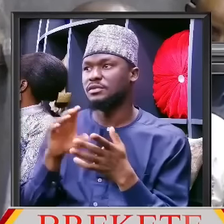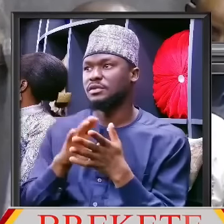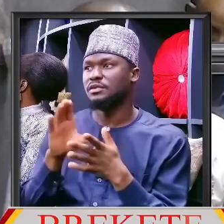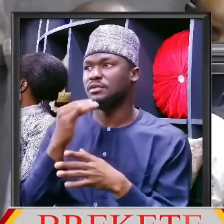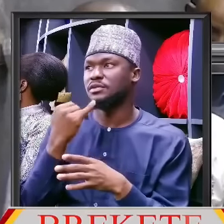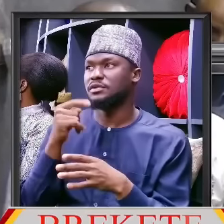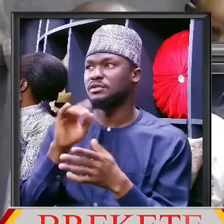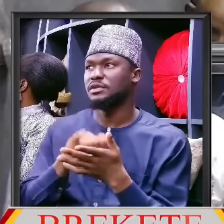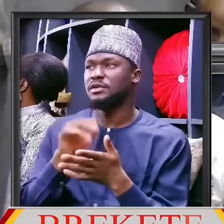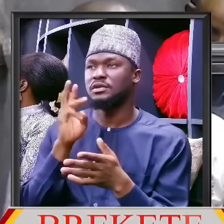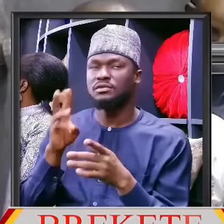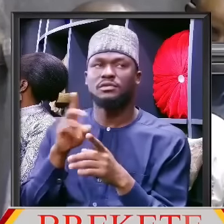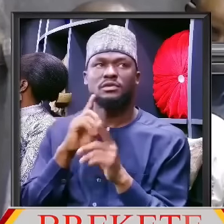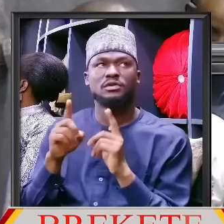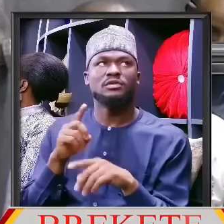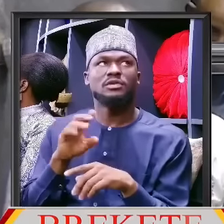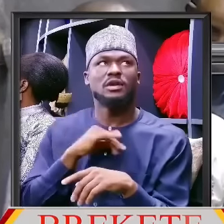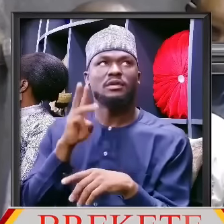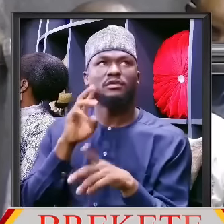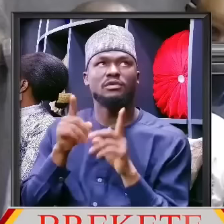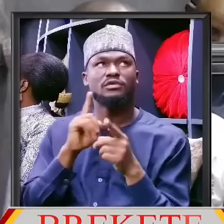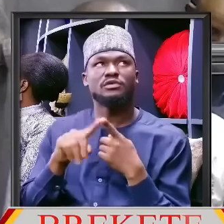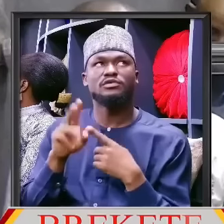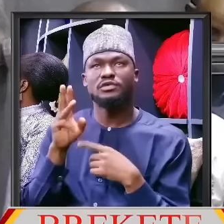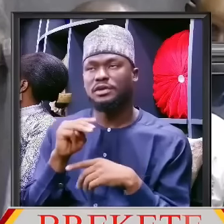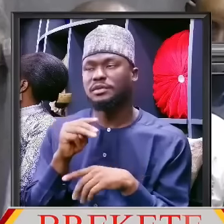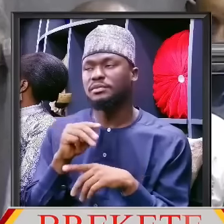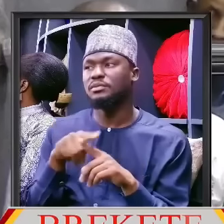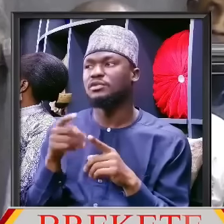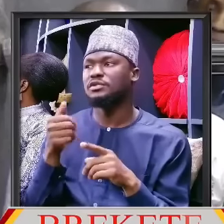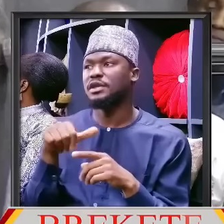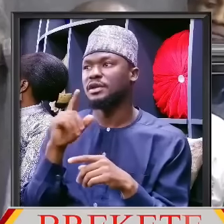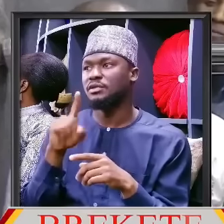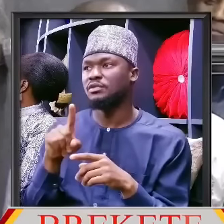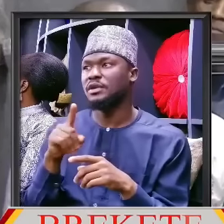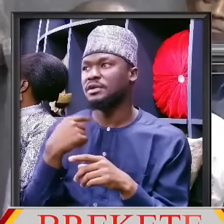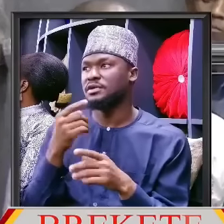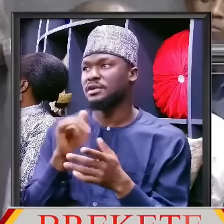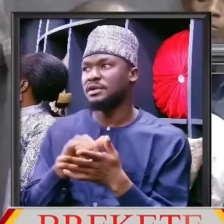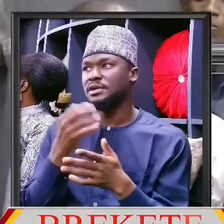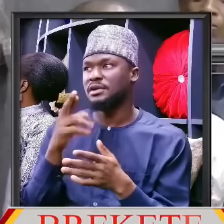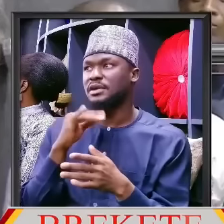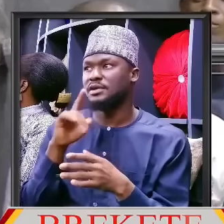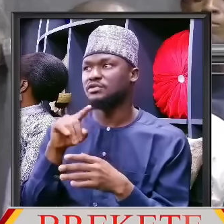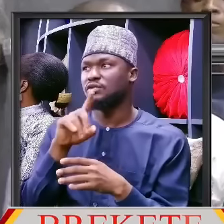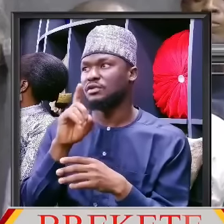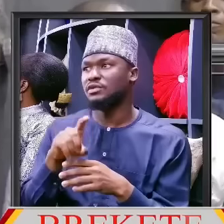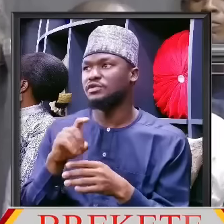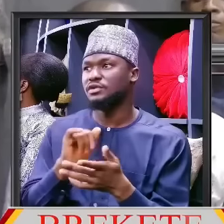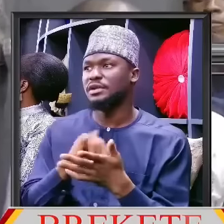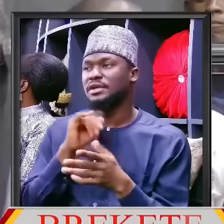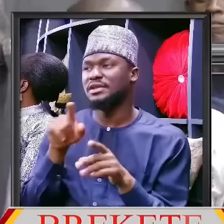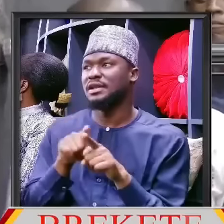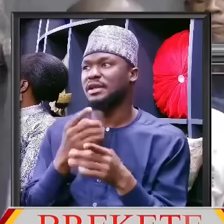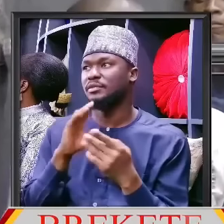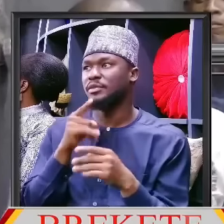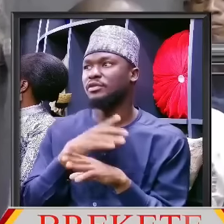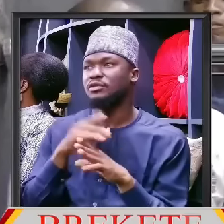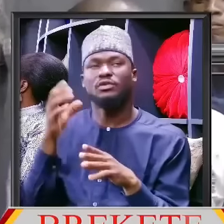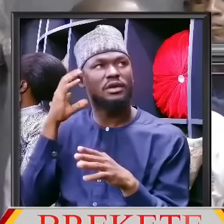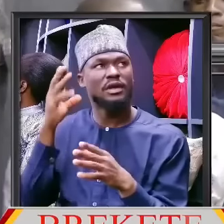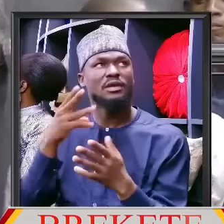you specifics? I go talk to the provost of the college, but everybody they say he get one question way be like either you